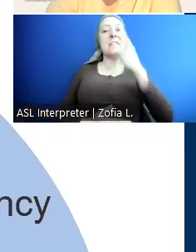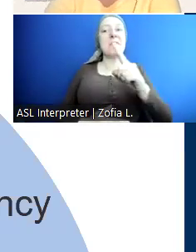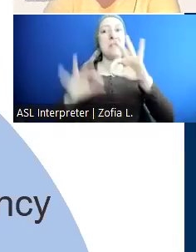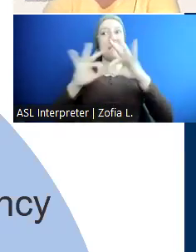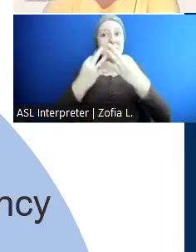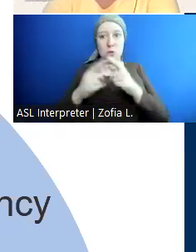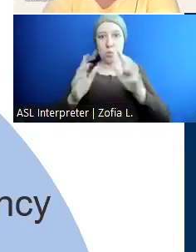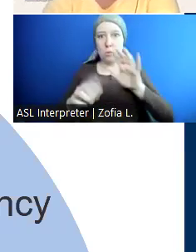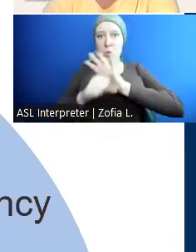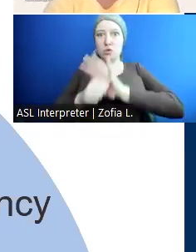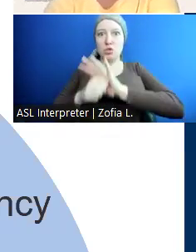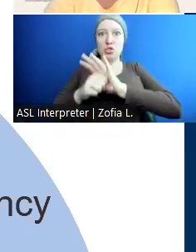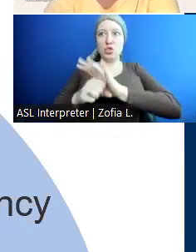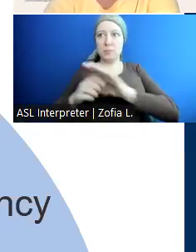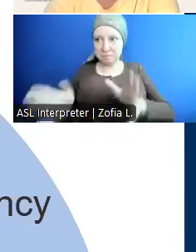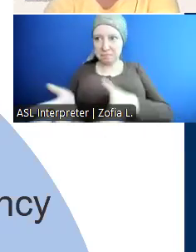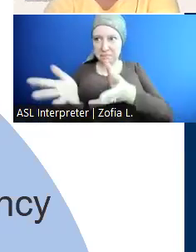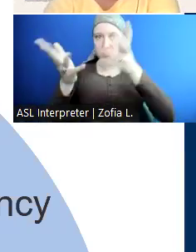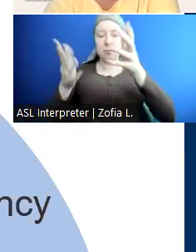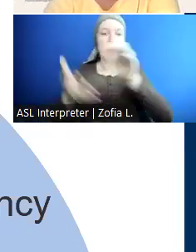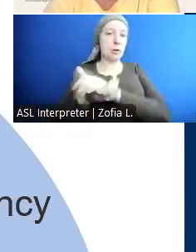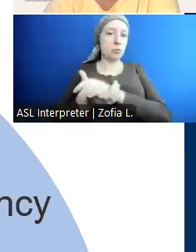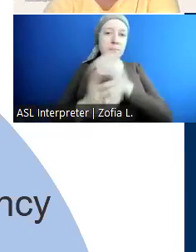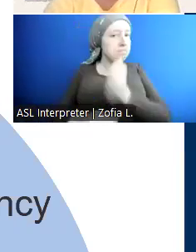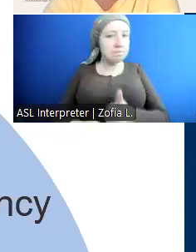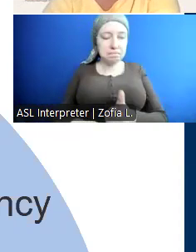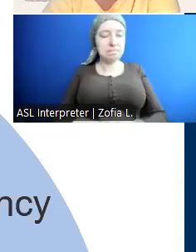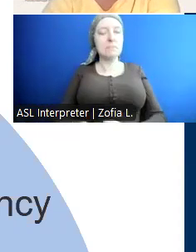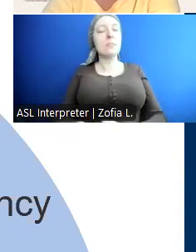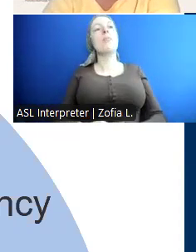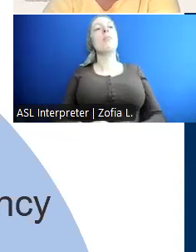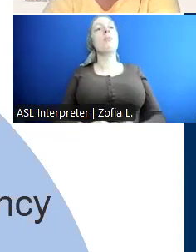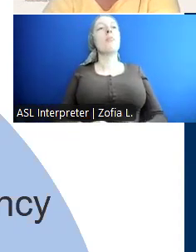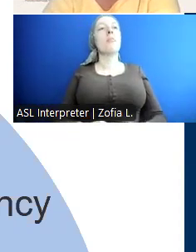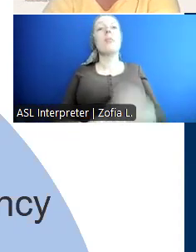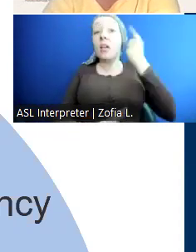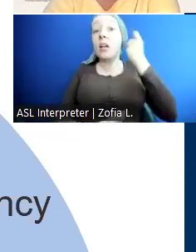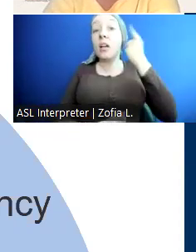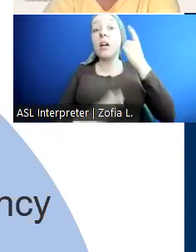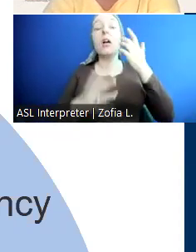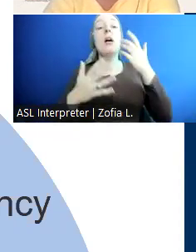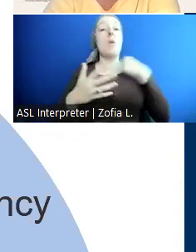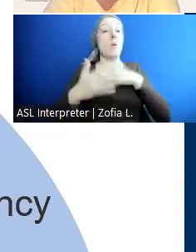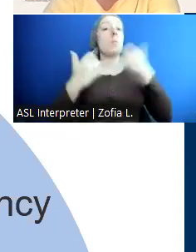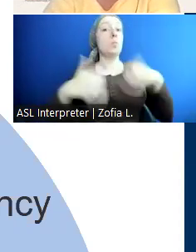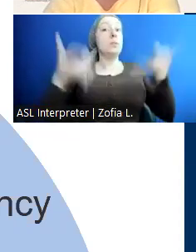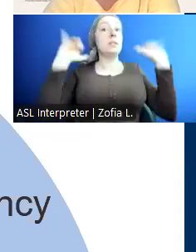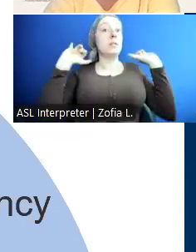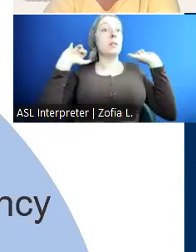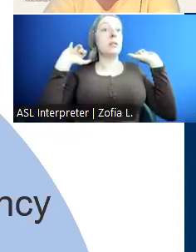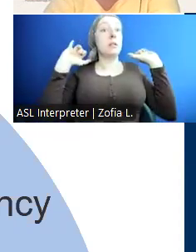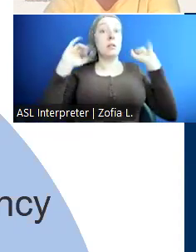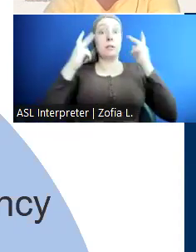to pressure that person into marriage. That said, we certainly see